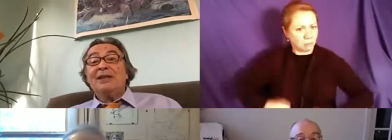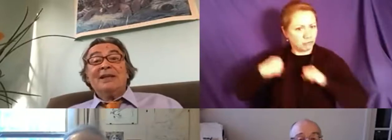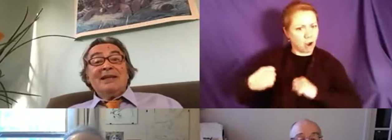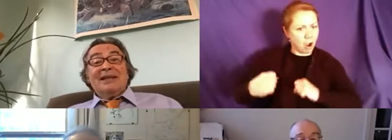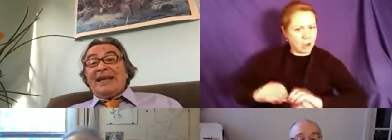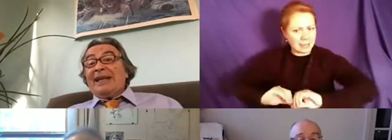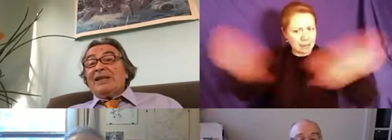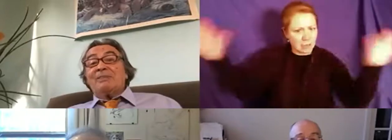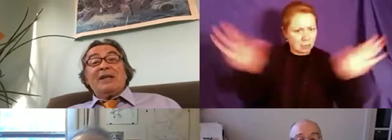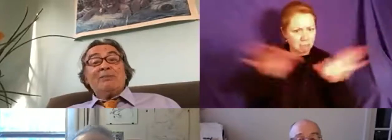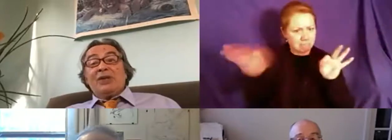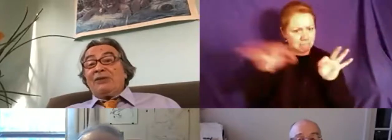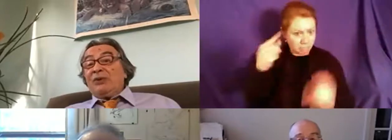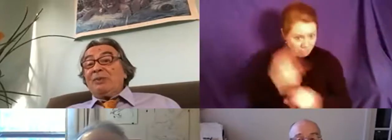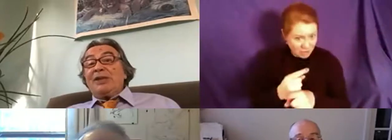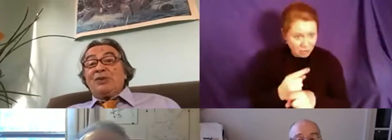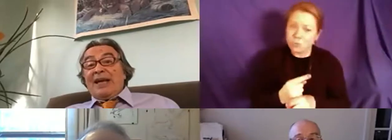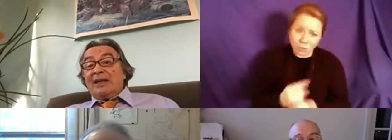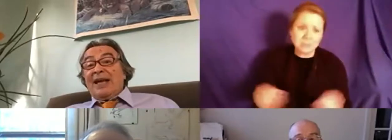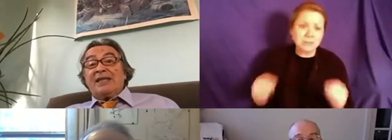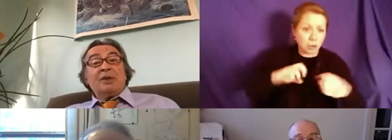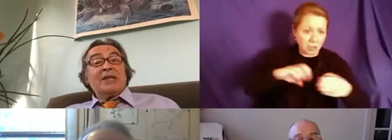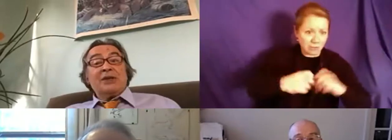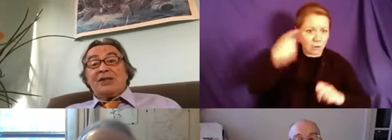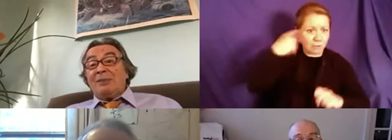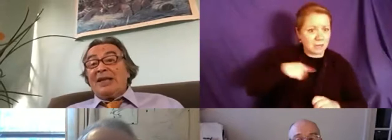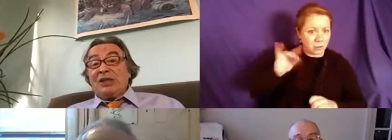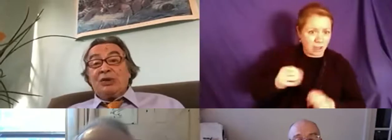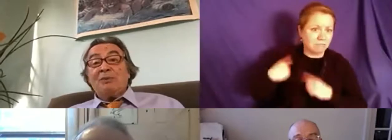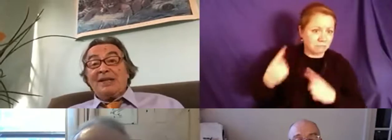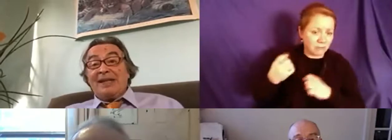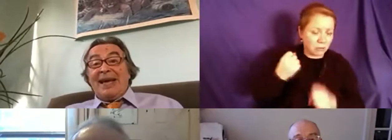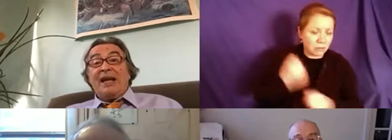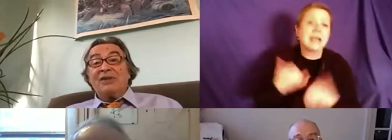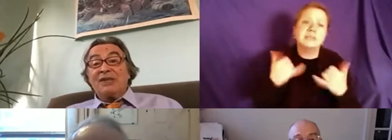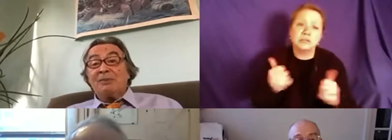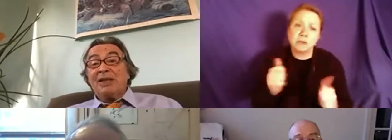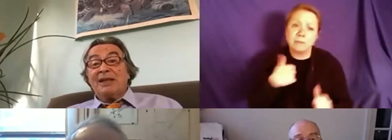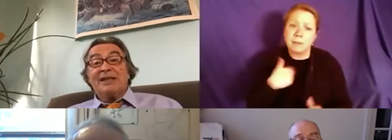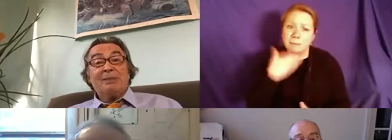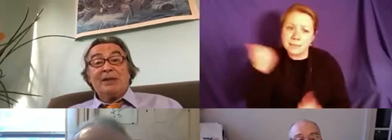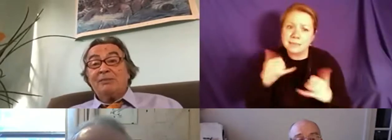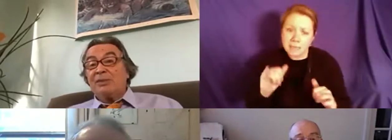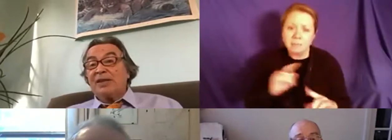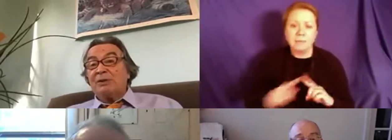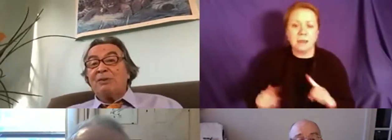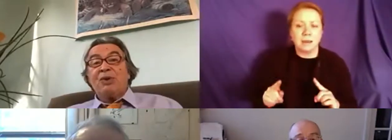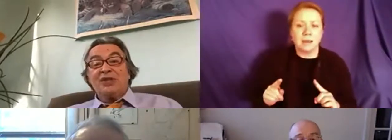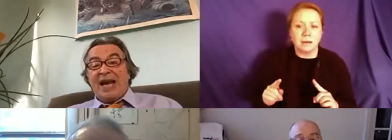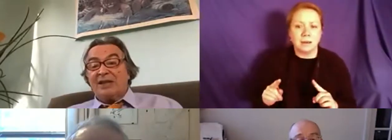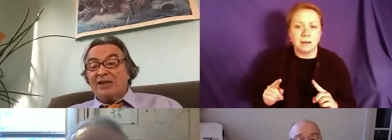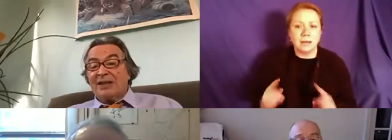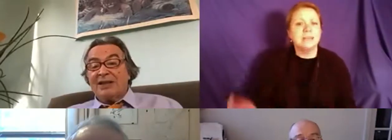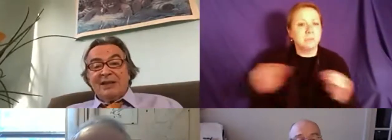clear. And it's been more difficult for me to do that in the last couple of years. I mean, I still do the best I can, obviously, but it's been